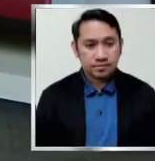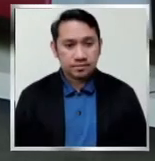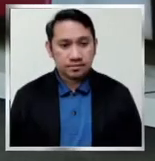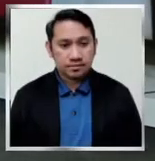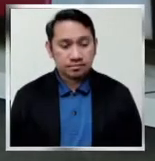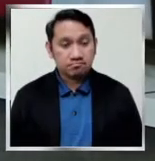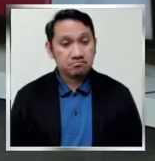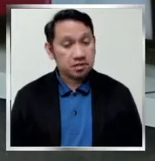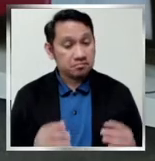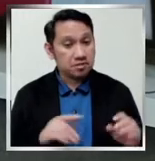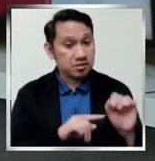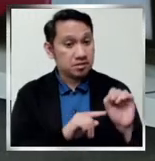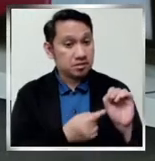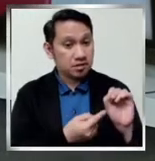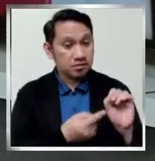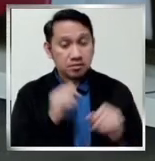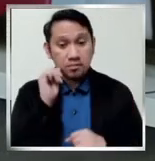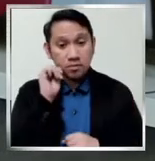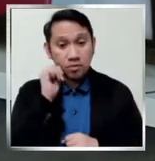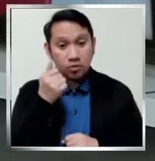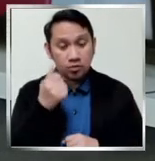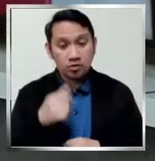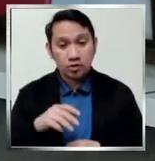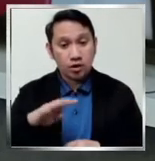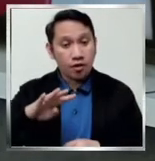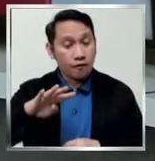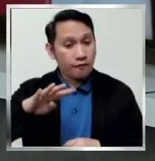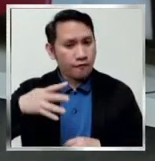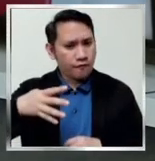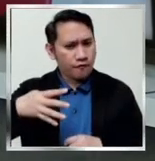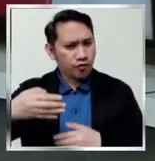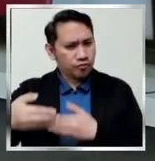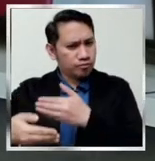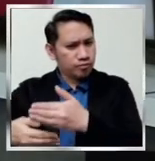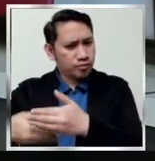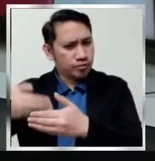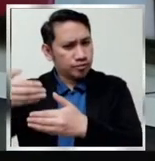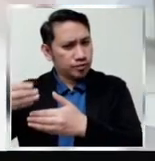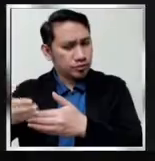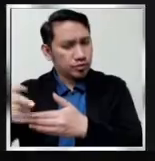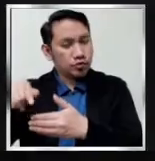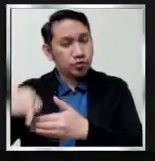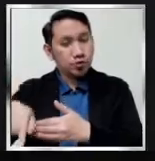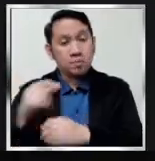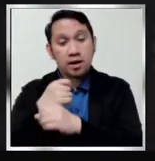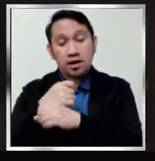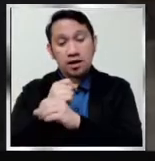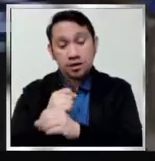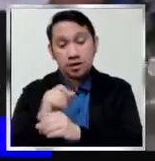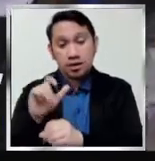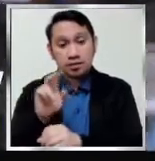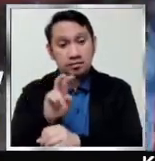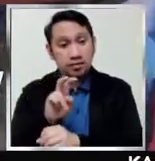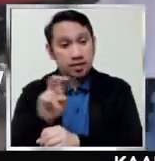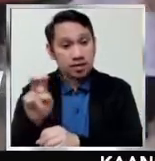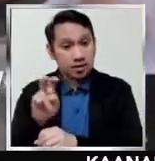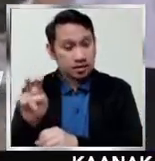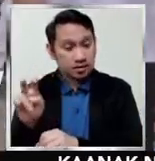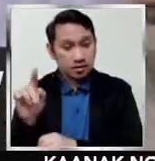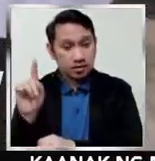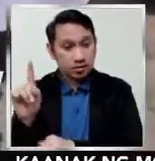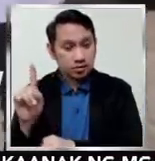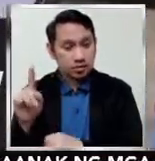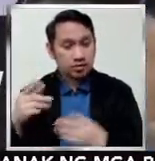Aarangkada na simula bukas ang fourth generation light rail vehicles ng LRT-1. Ayon sa Transportation Department, may